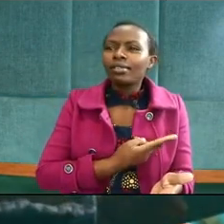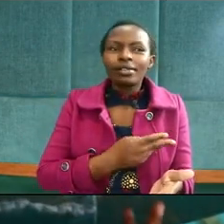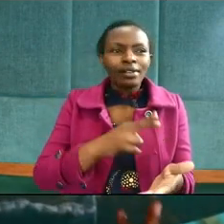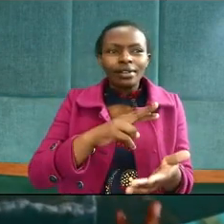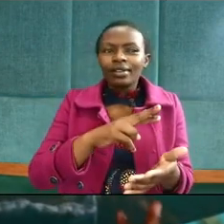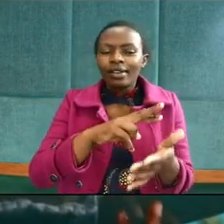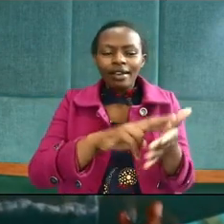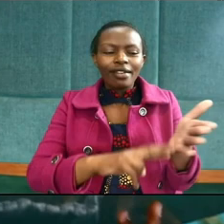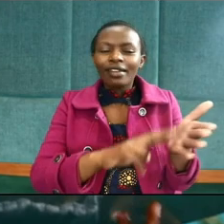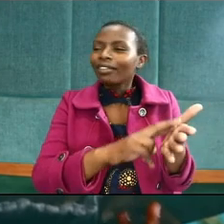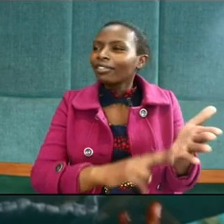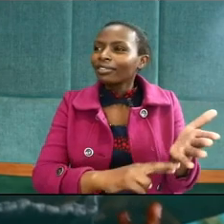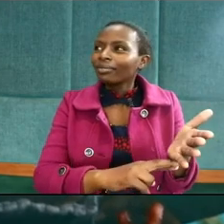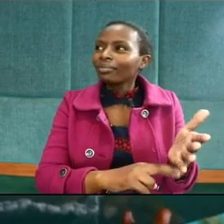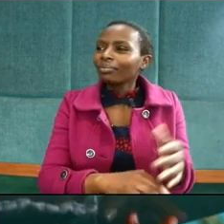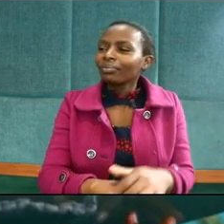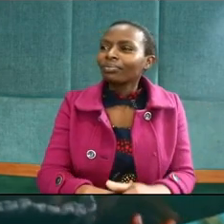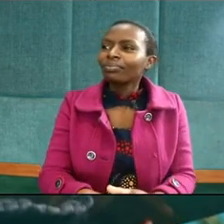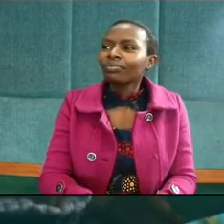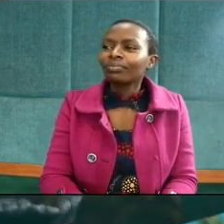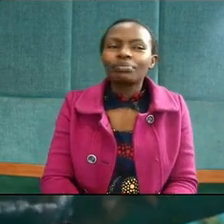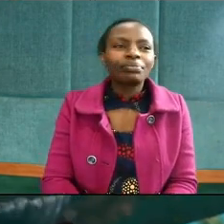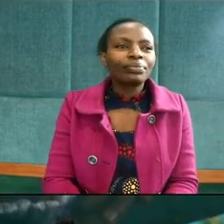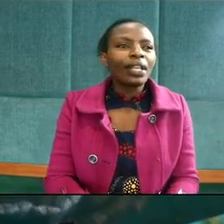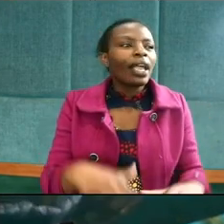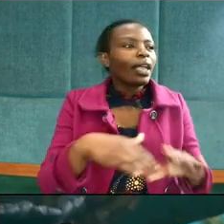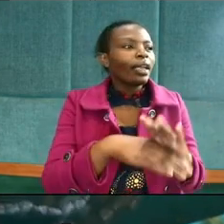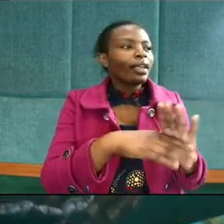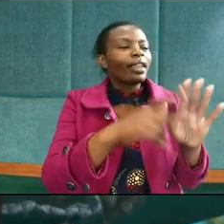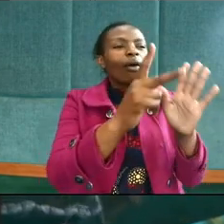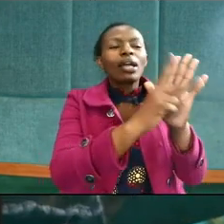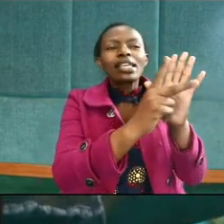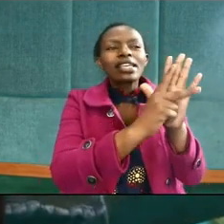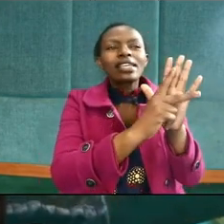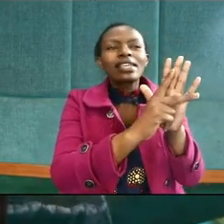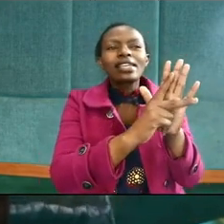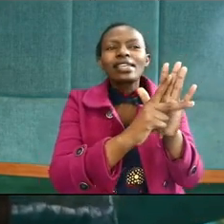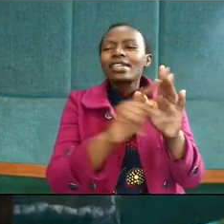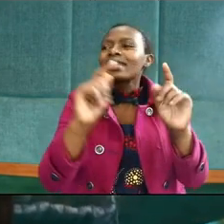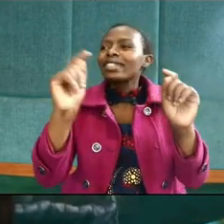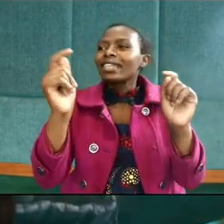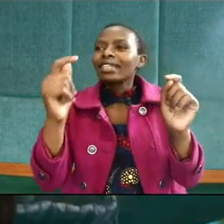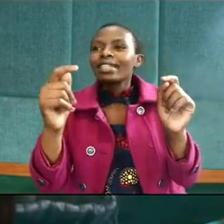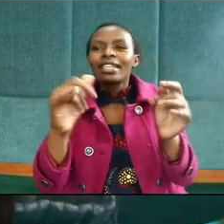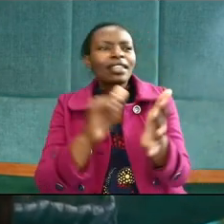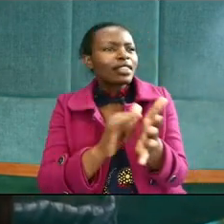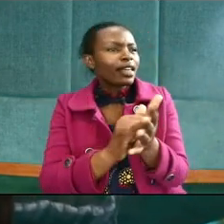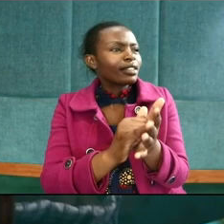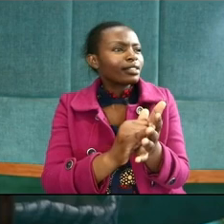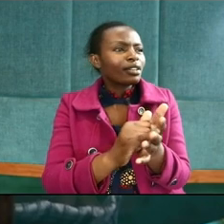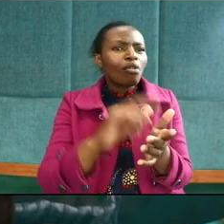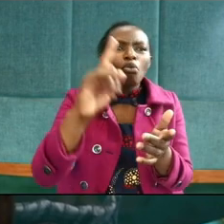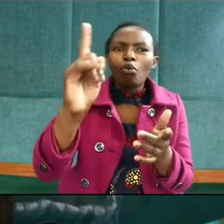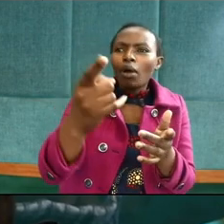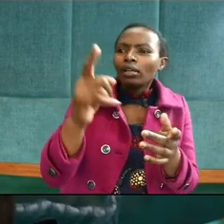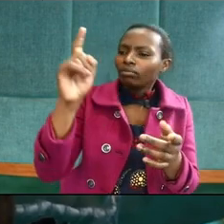Somewhere we read in the text that so shall